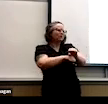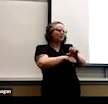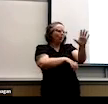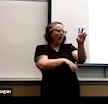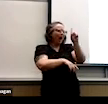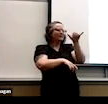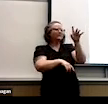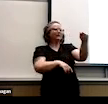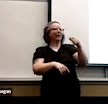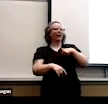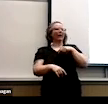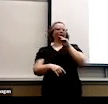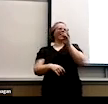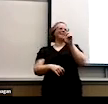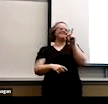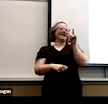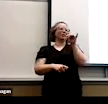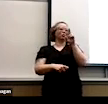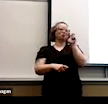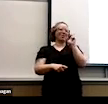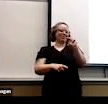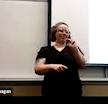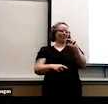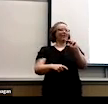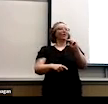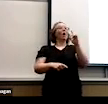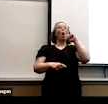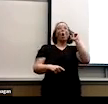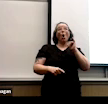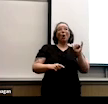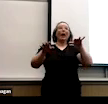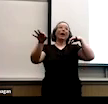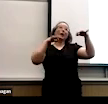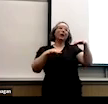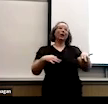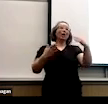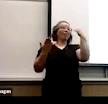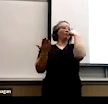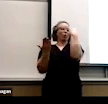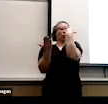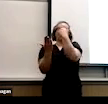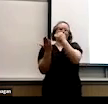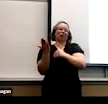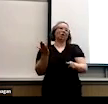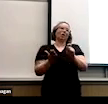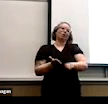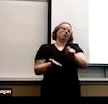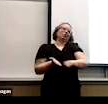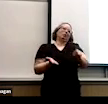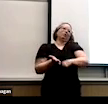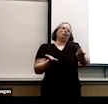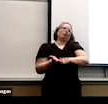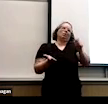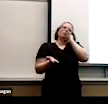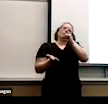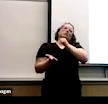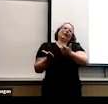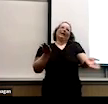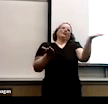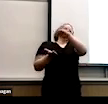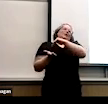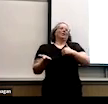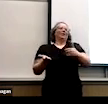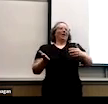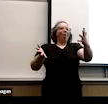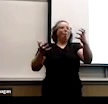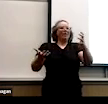150. Stamp. But yeah, so it's pretty generic, but I can send it. That'd be good, it'd be really helpful to see. When I was a resident, I think it was Dr. McDonald